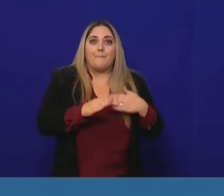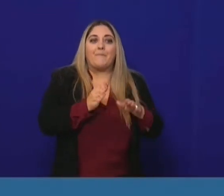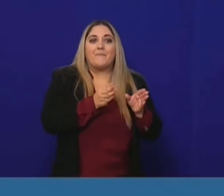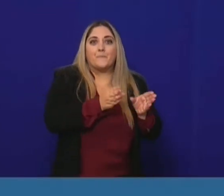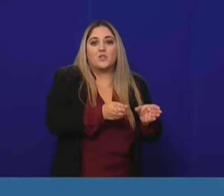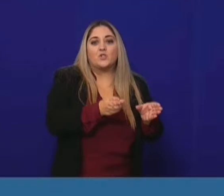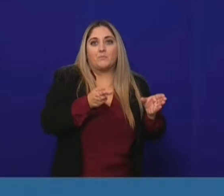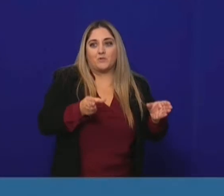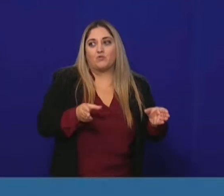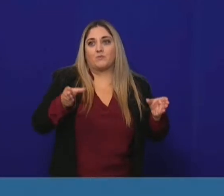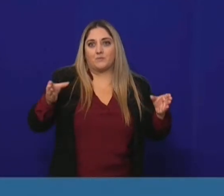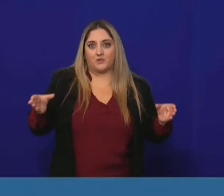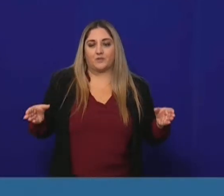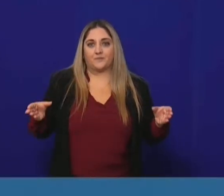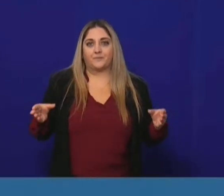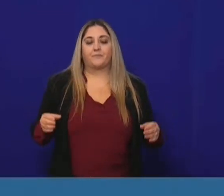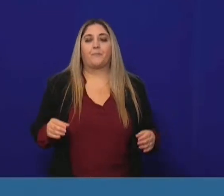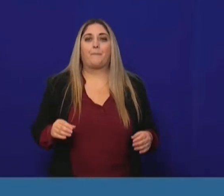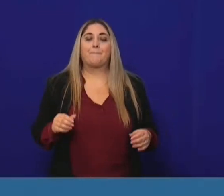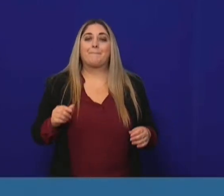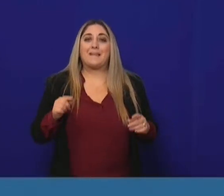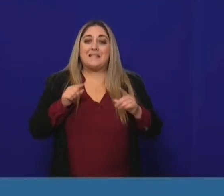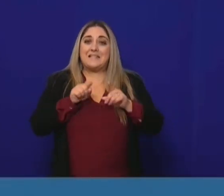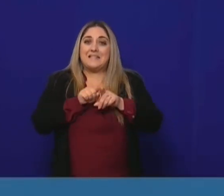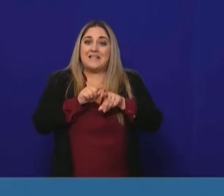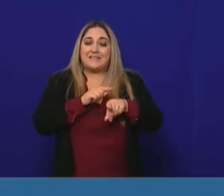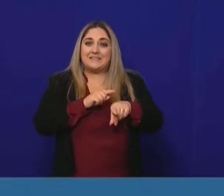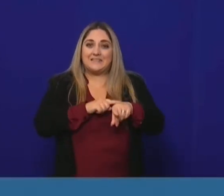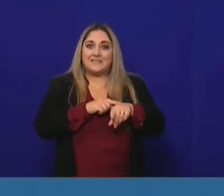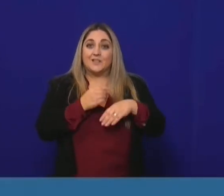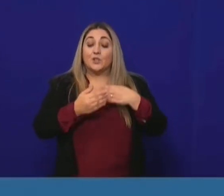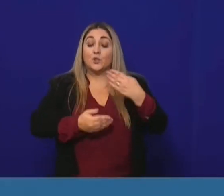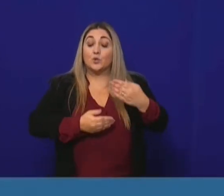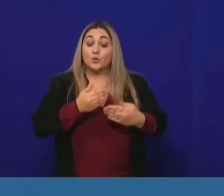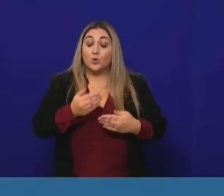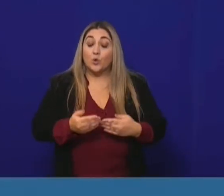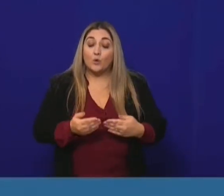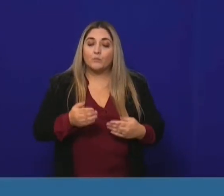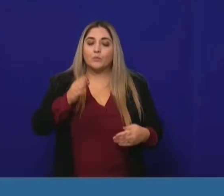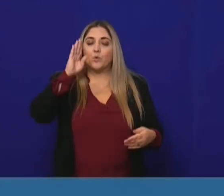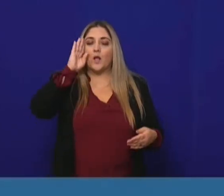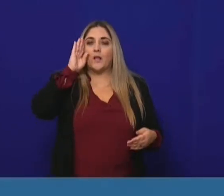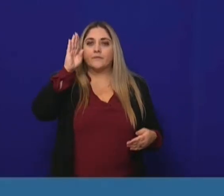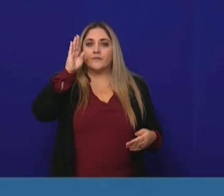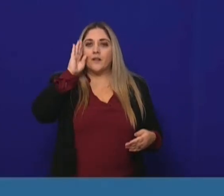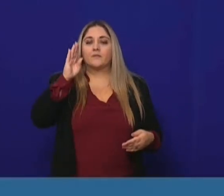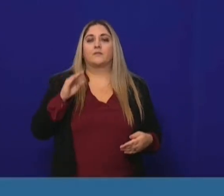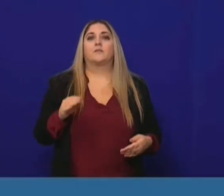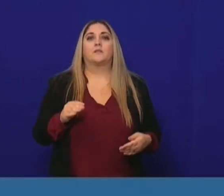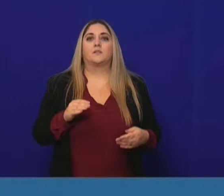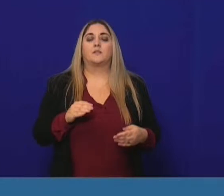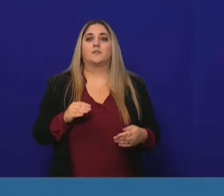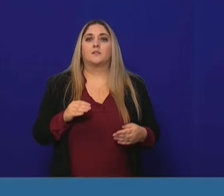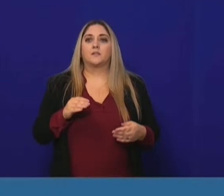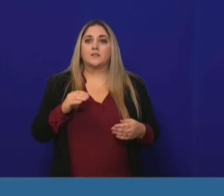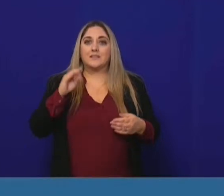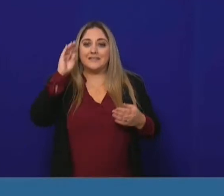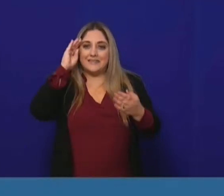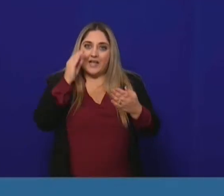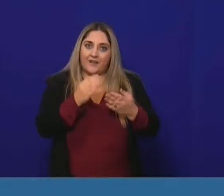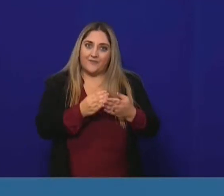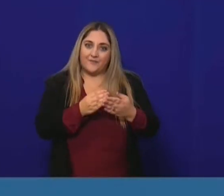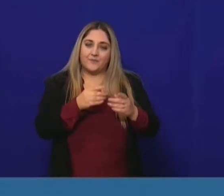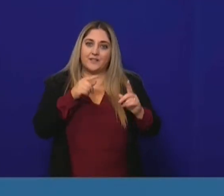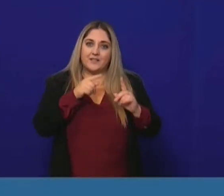U għalhekk huwa importanti li issa dan it-tant aħna rridu nibqgħu għaddejjin bil-mezzi ta' prevenzjoni sakemm aħna mbagħad